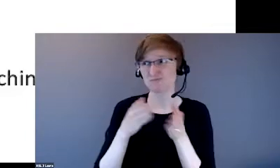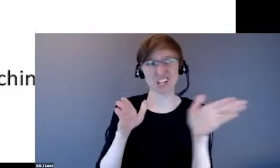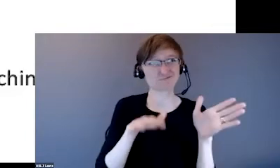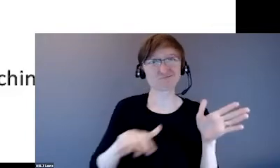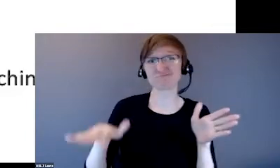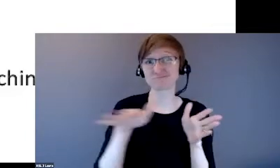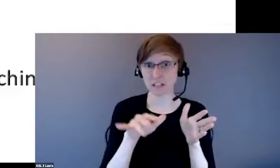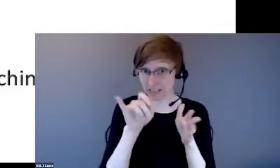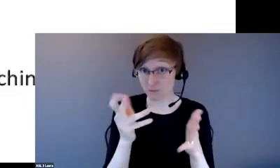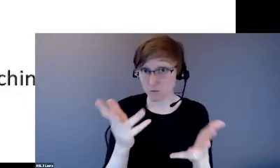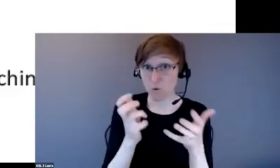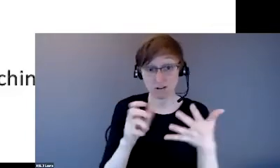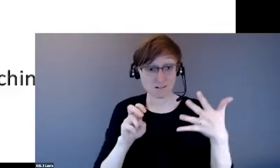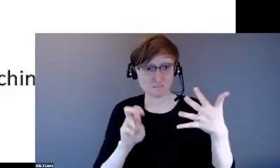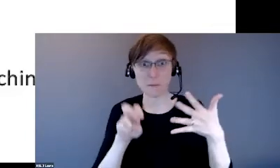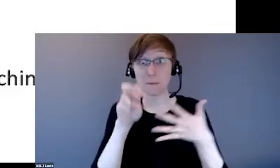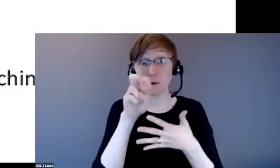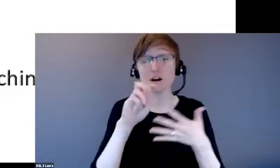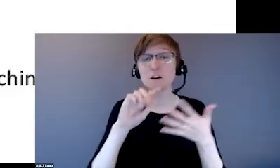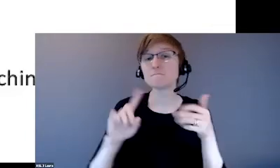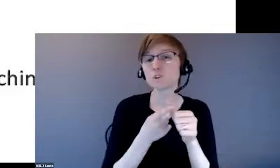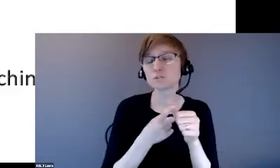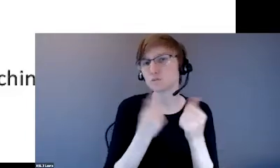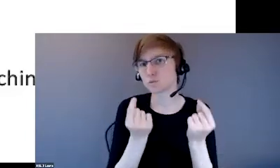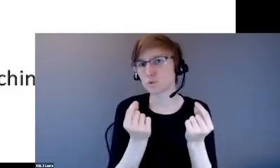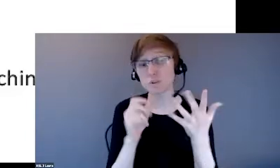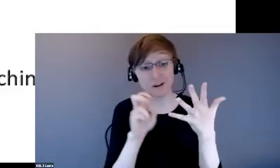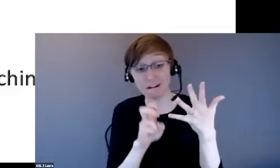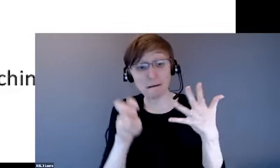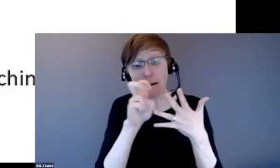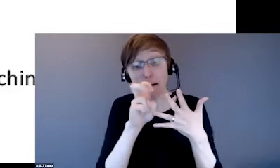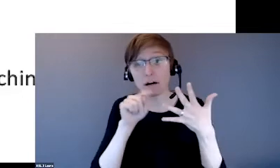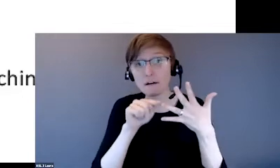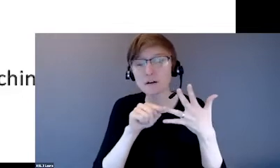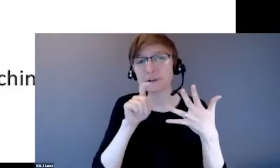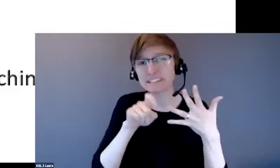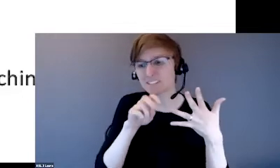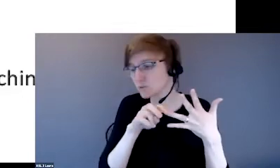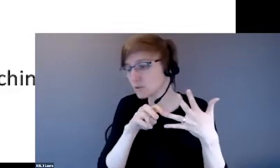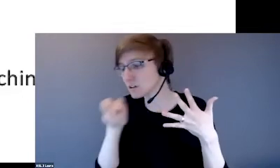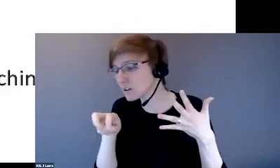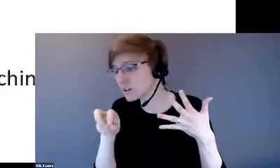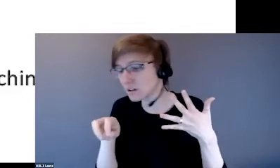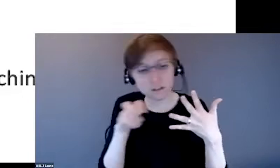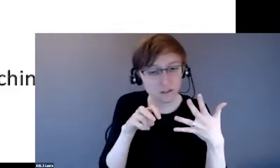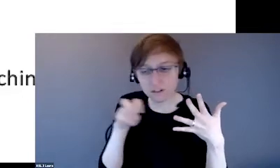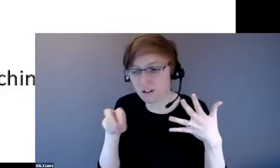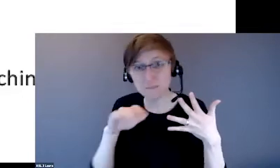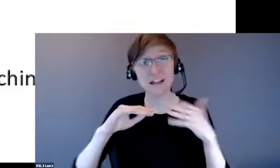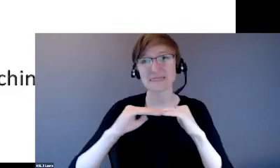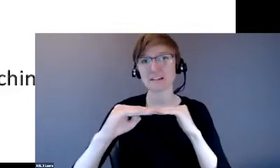need to move laterally. You need to explore, various leadership positions at the same level before you often move